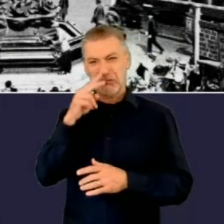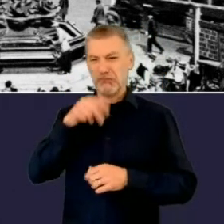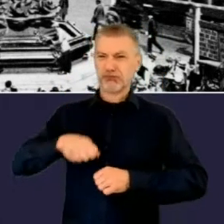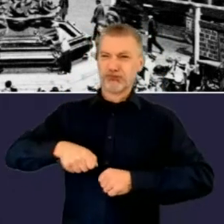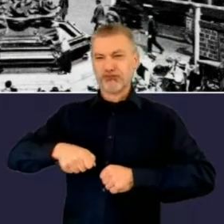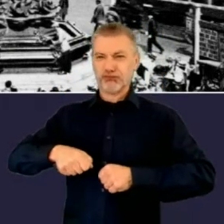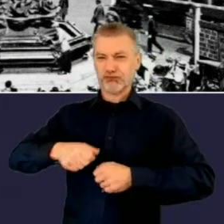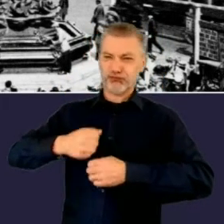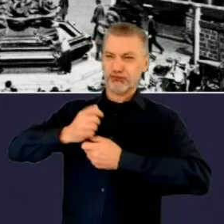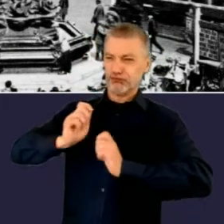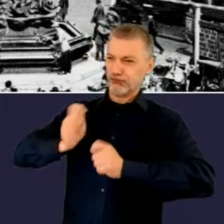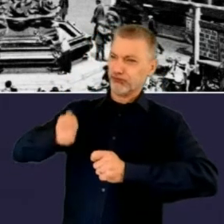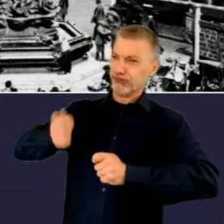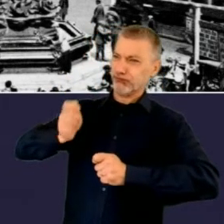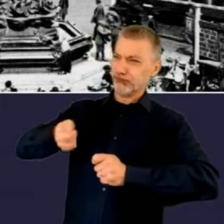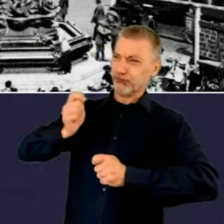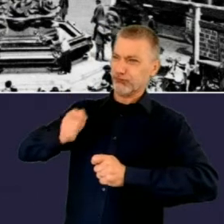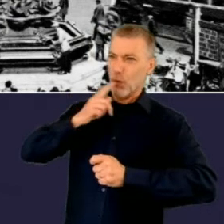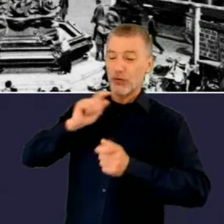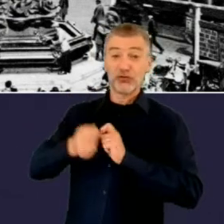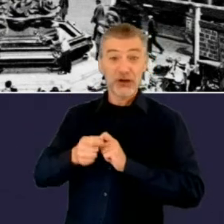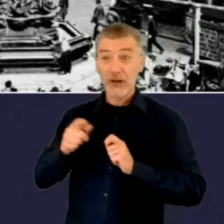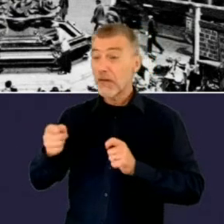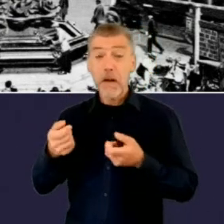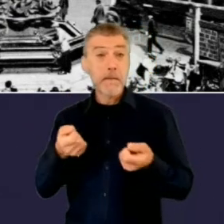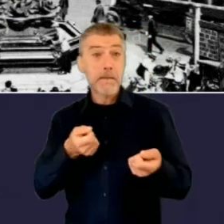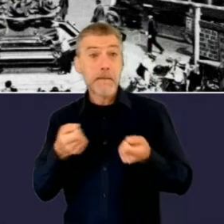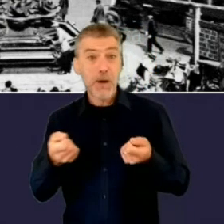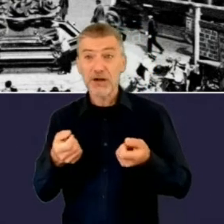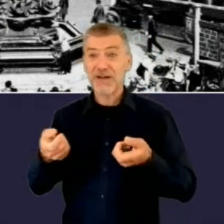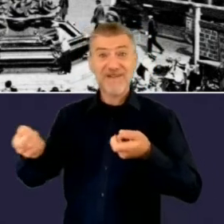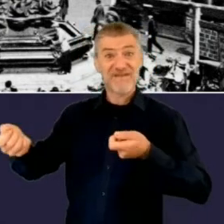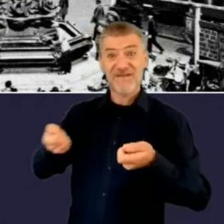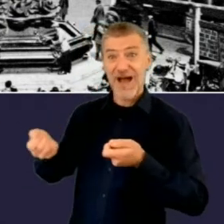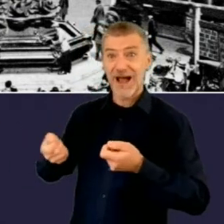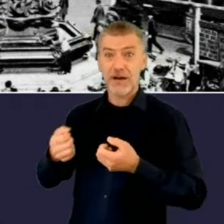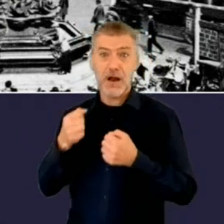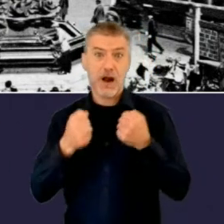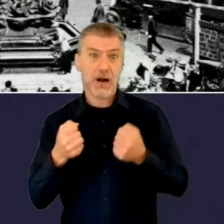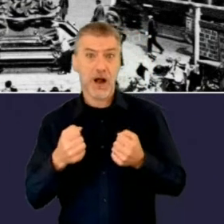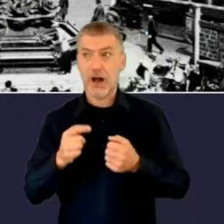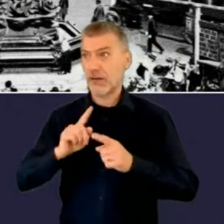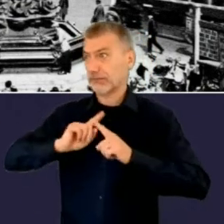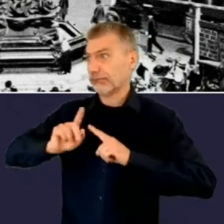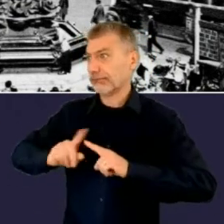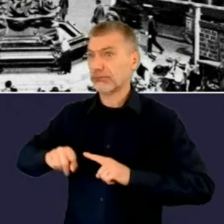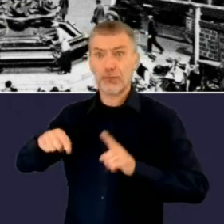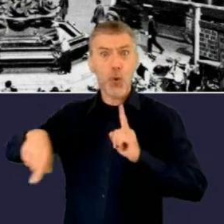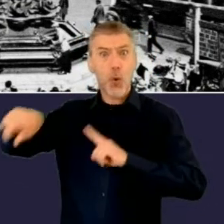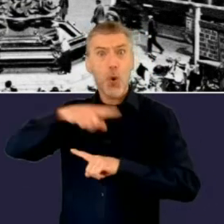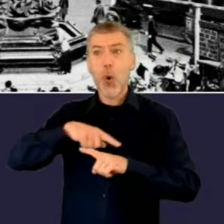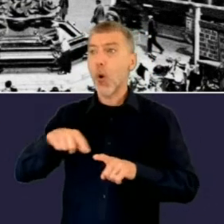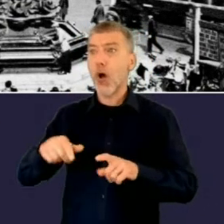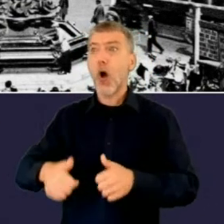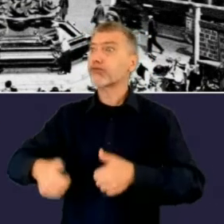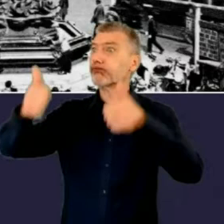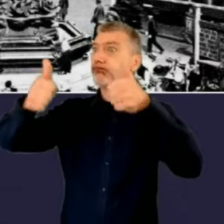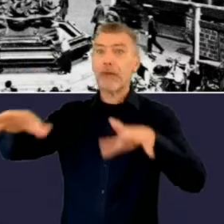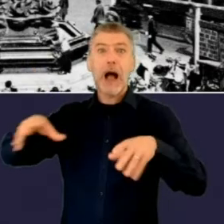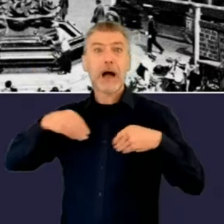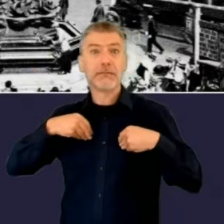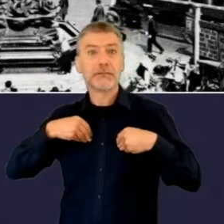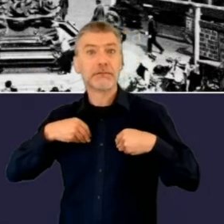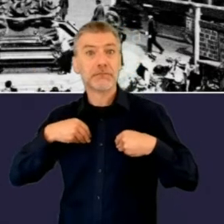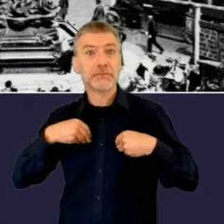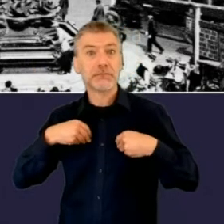else, we've got buses, we've got vans, we've got cars. People are adopting this technology, and so in such a really short time, the way that we've